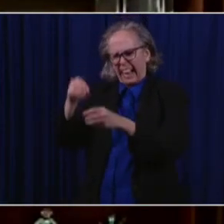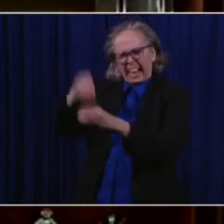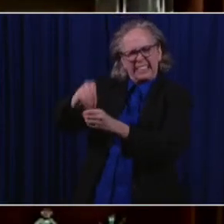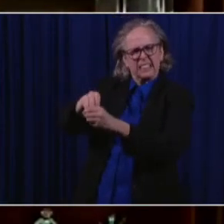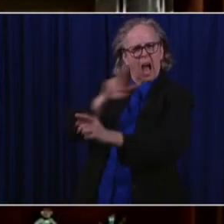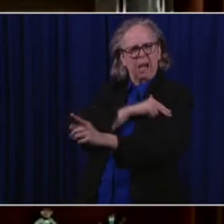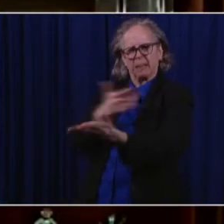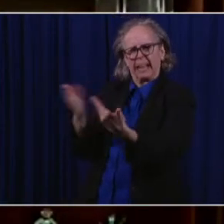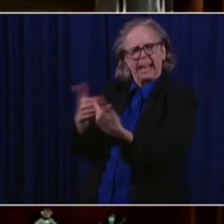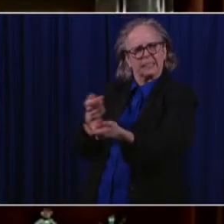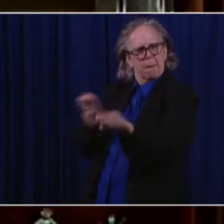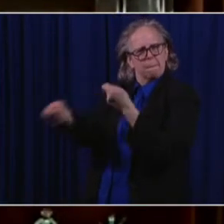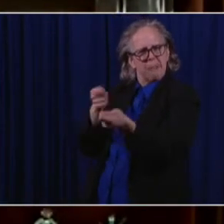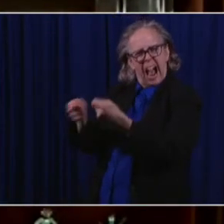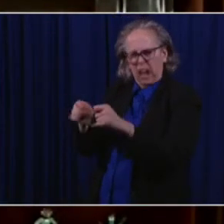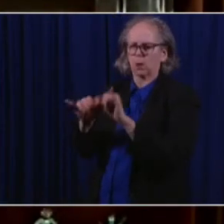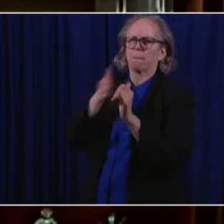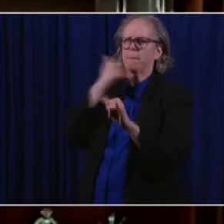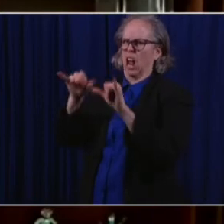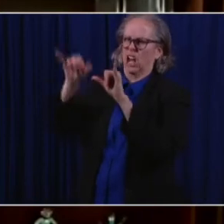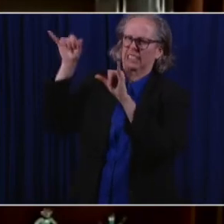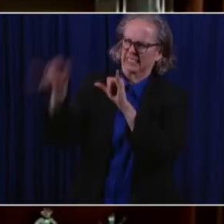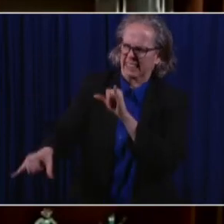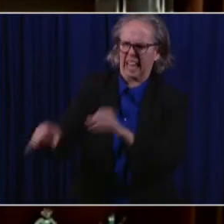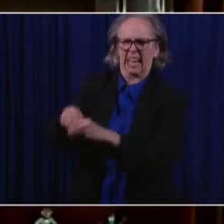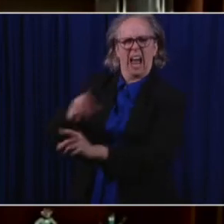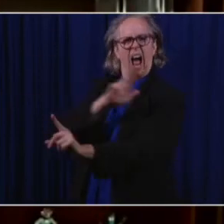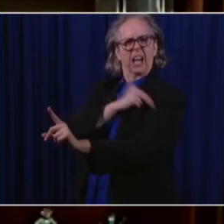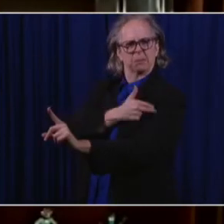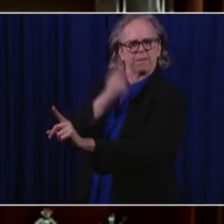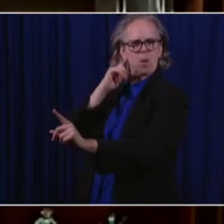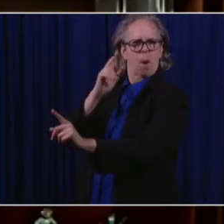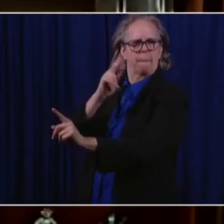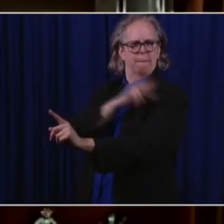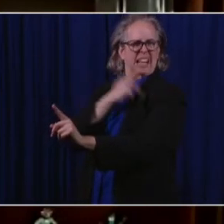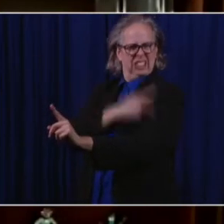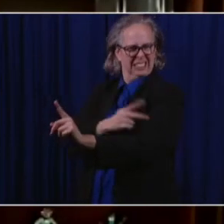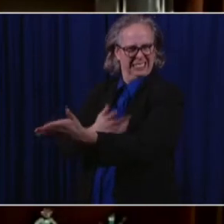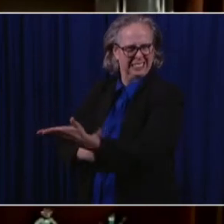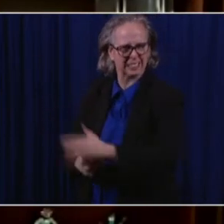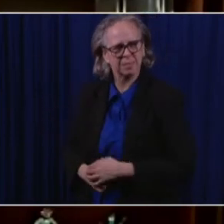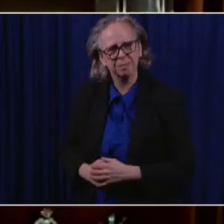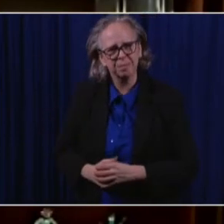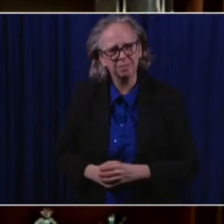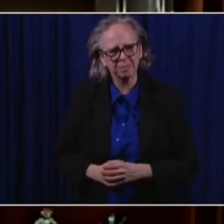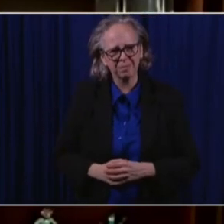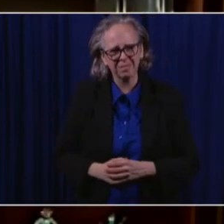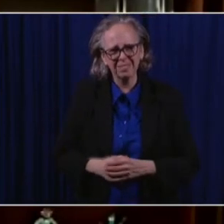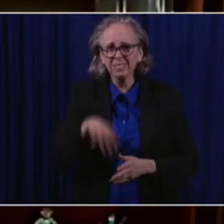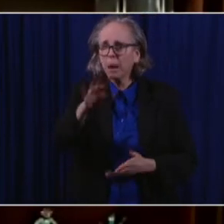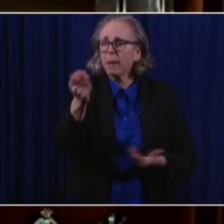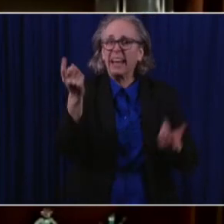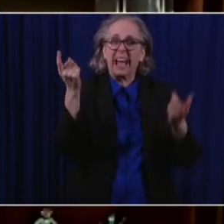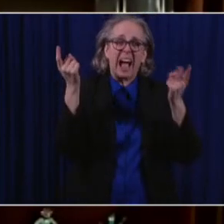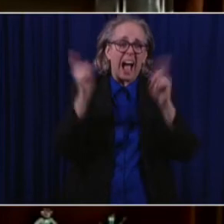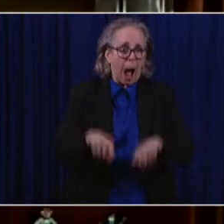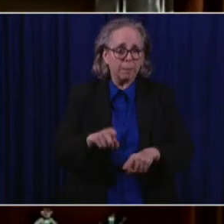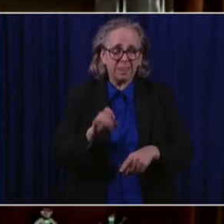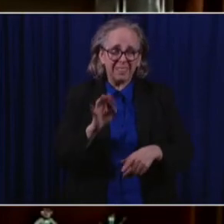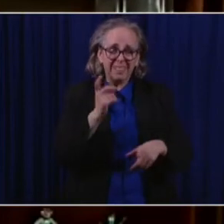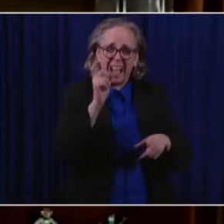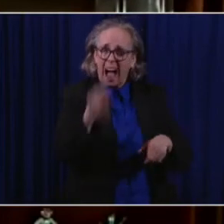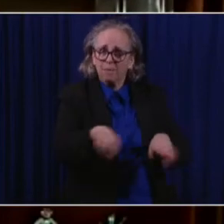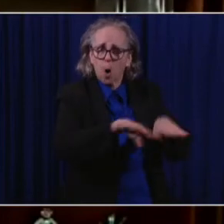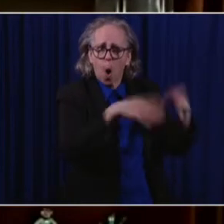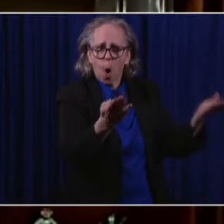again, in the end, the other thing is that we could set it up, but we really honestly don't know who we would poll to actually staff it. So